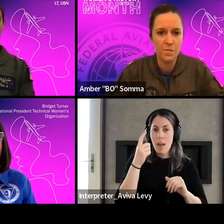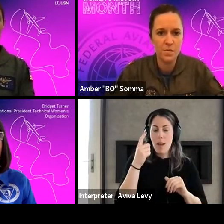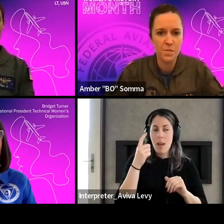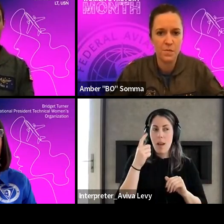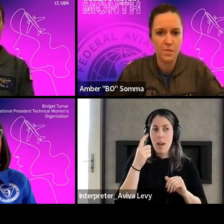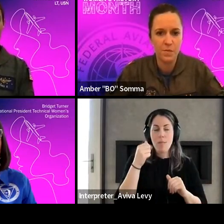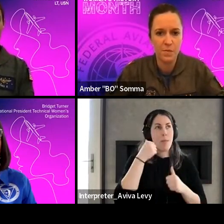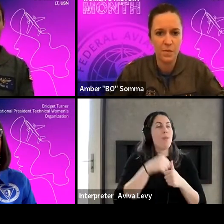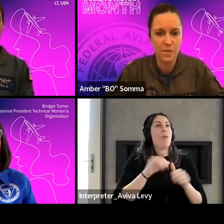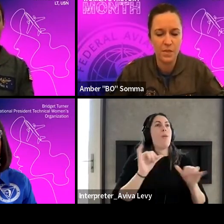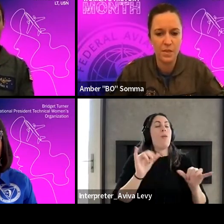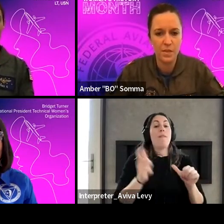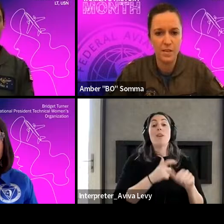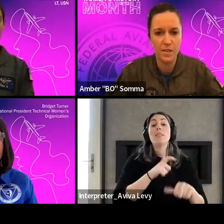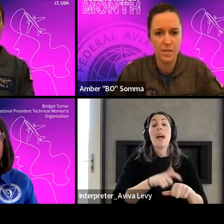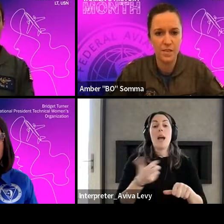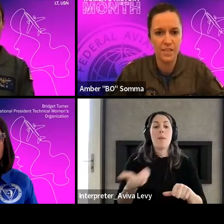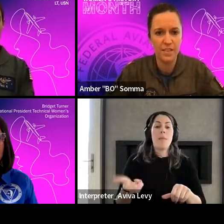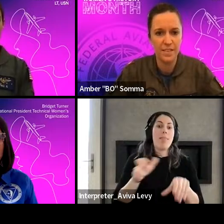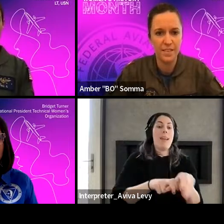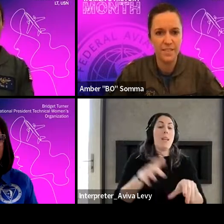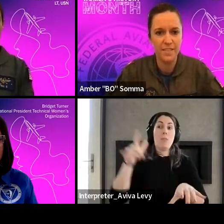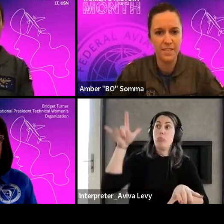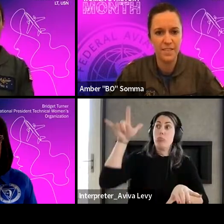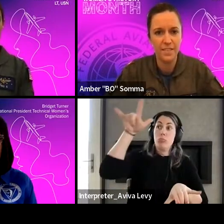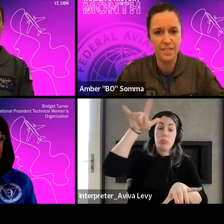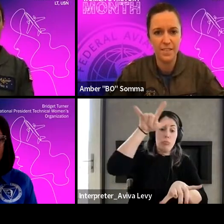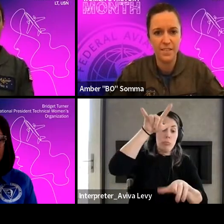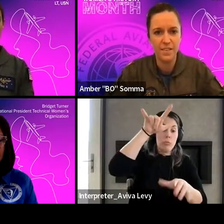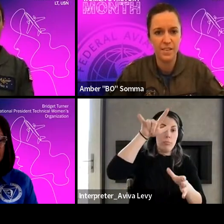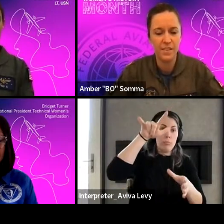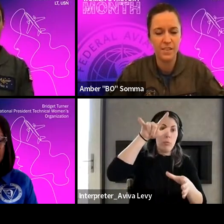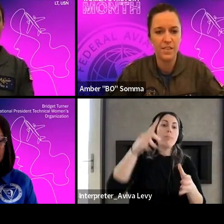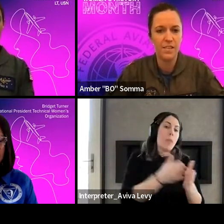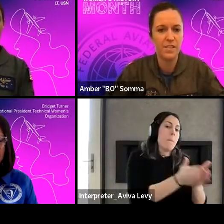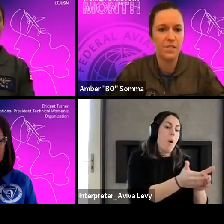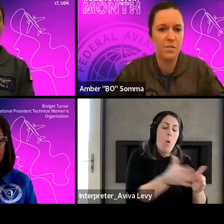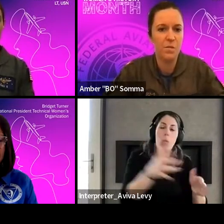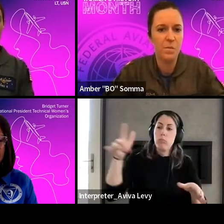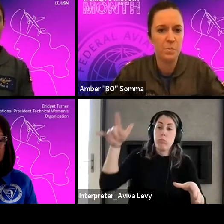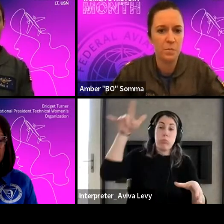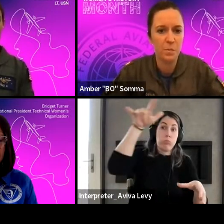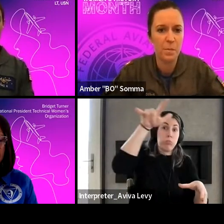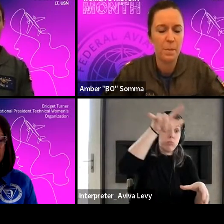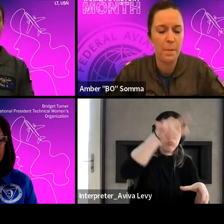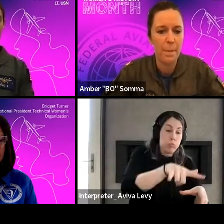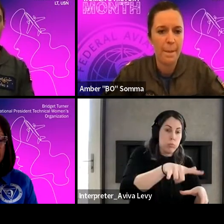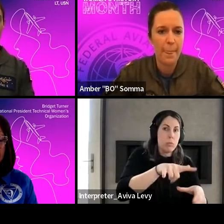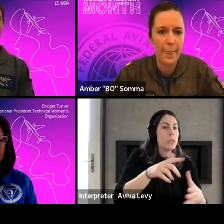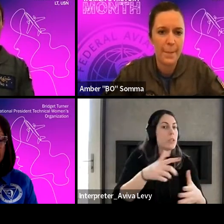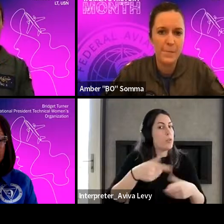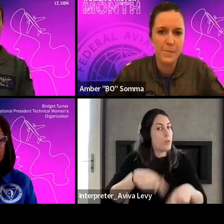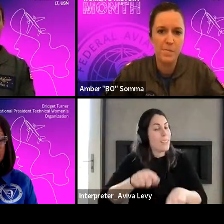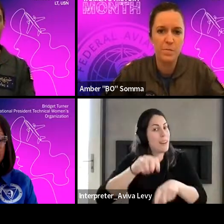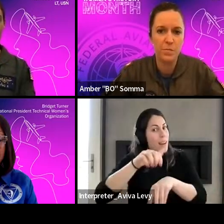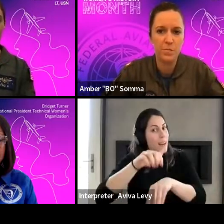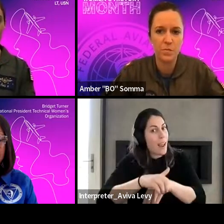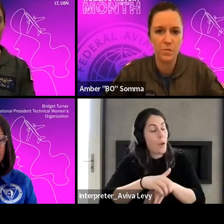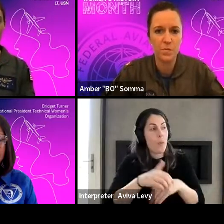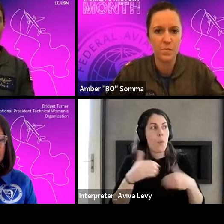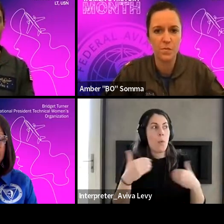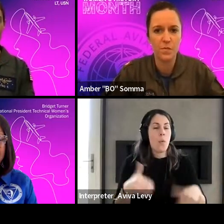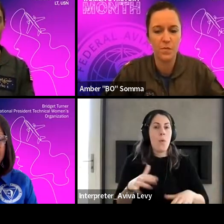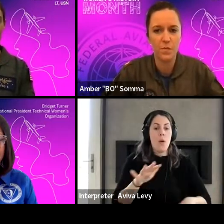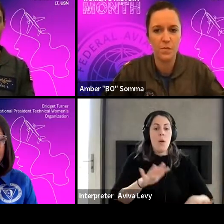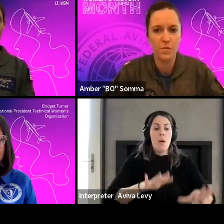ship for the first time, especially landing on the ship at night for the first time. So that's one of those moments where you kind of